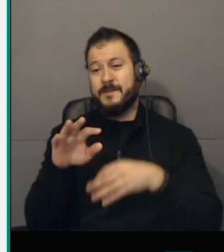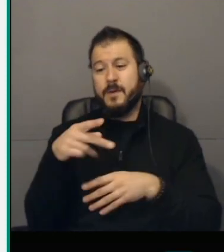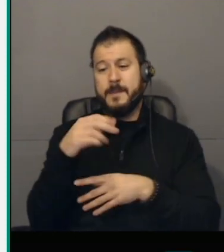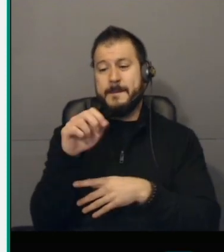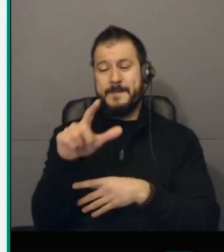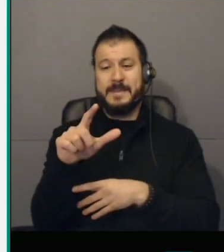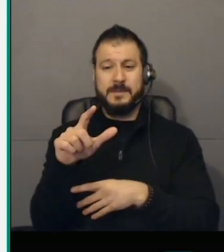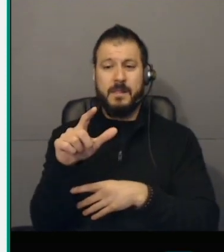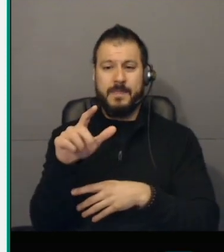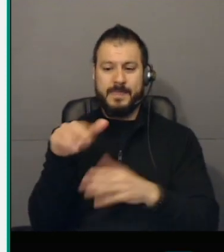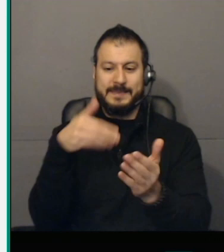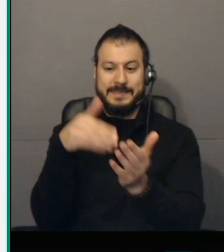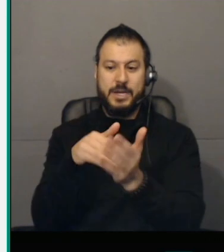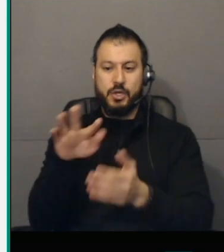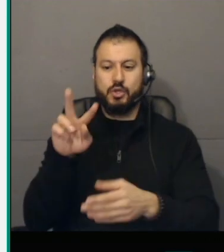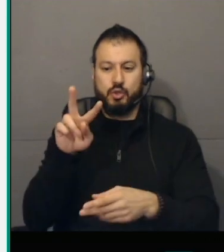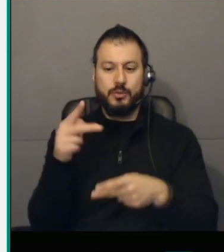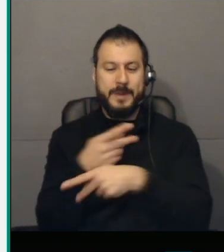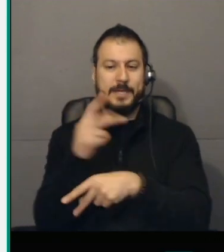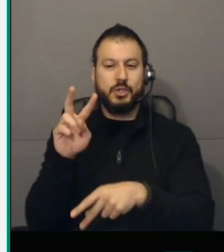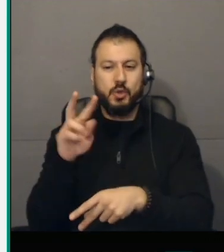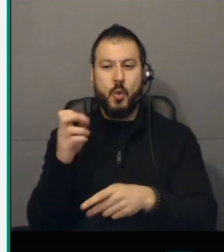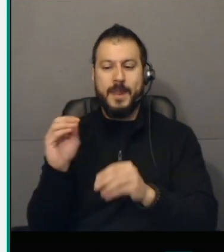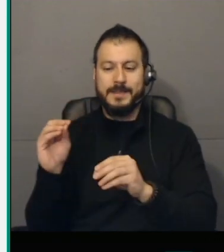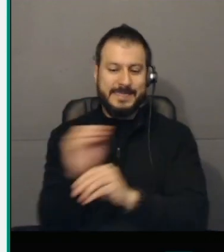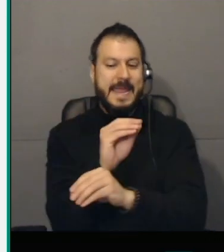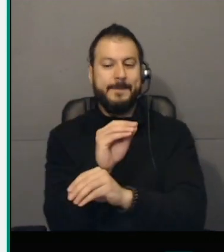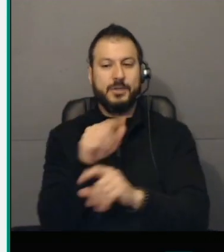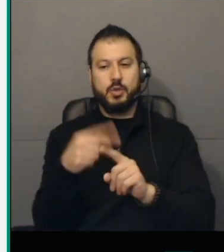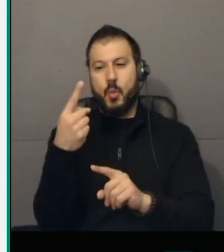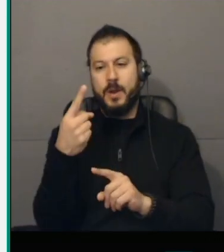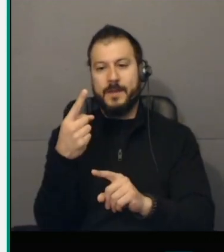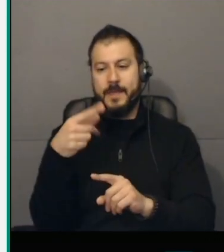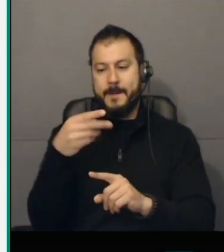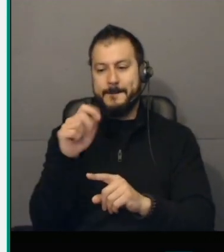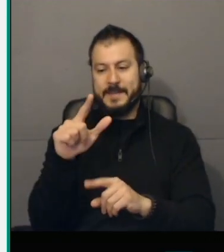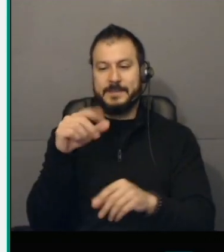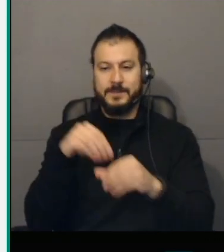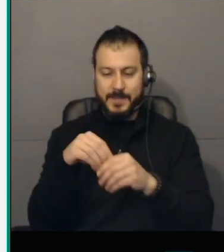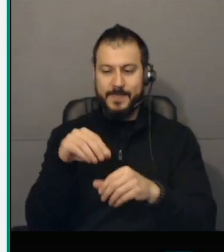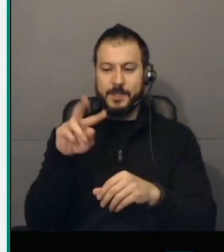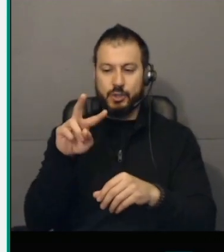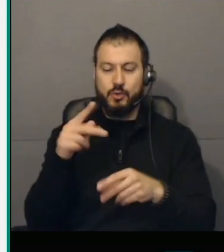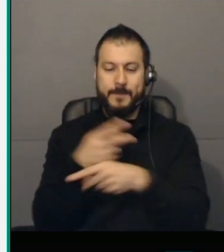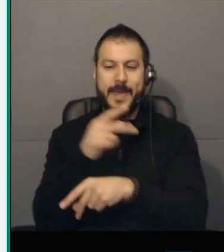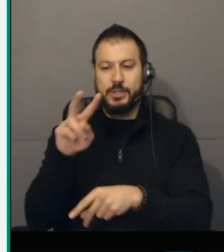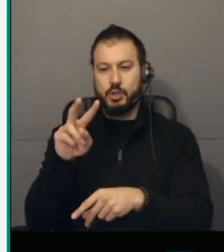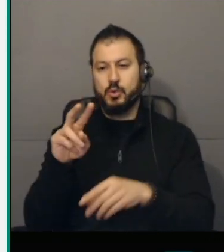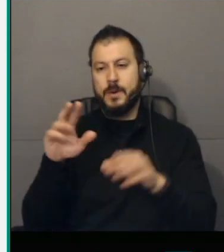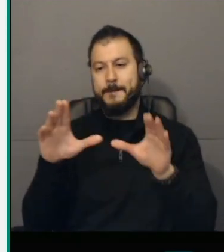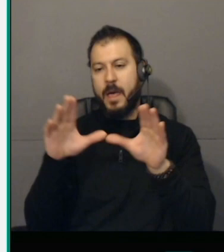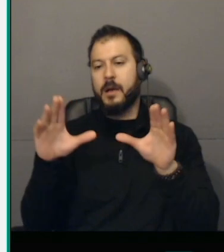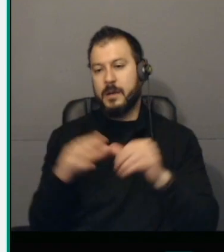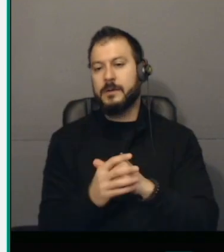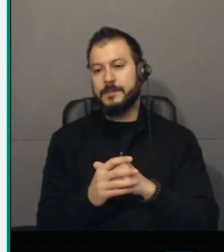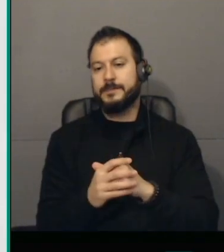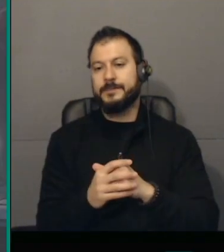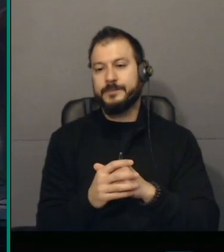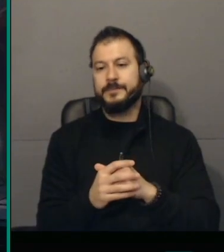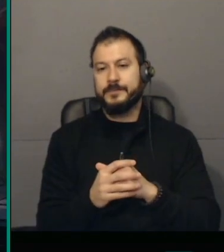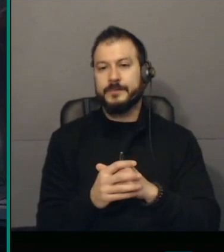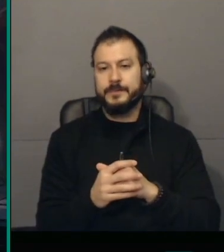pixel centroid at the center of your 2x2, you want to snap it to one of the pixels in that 2x2 block.